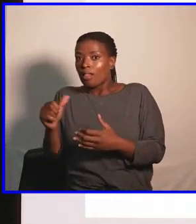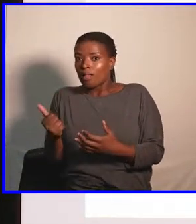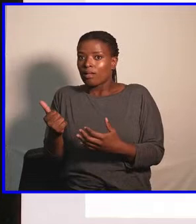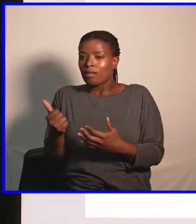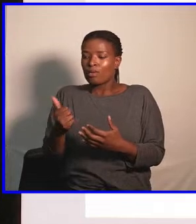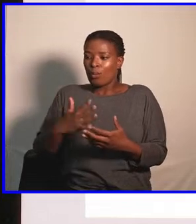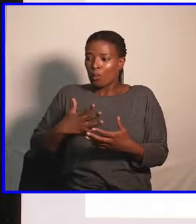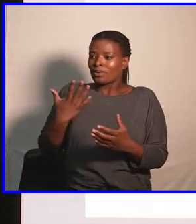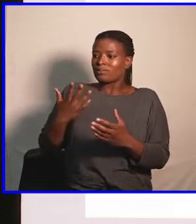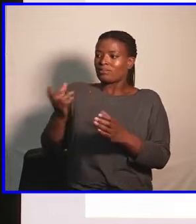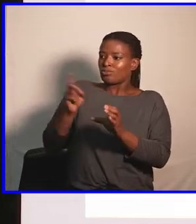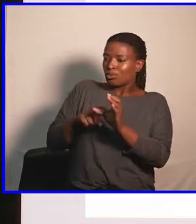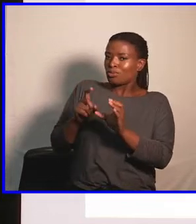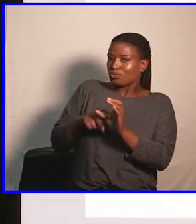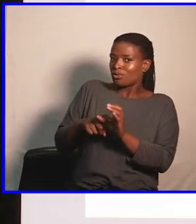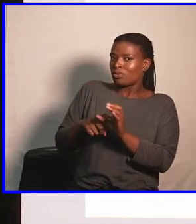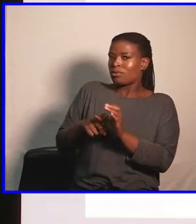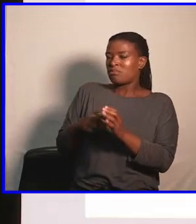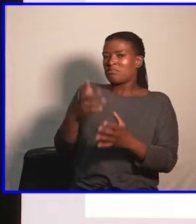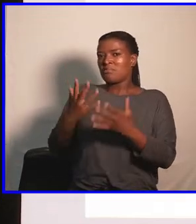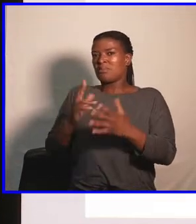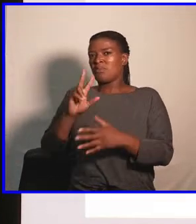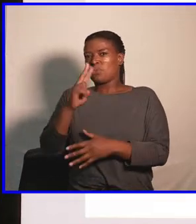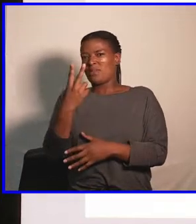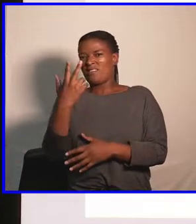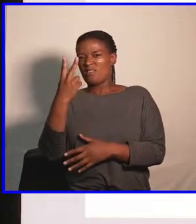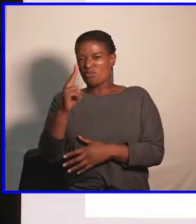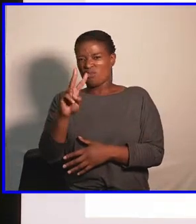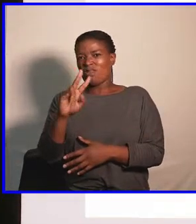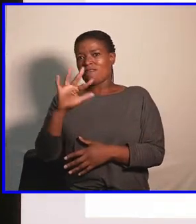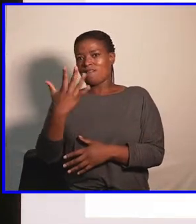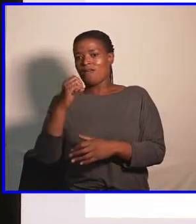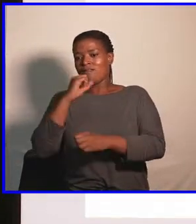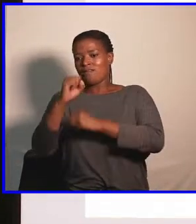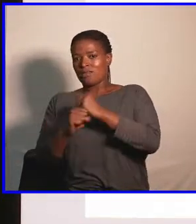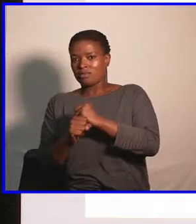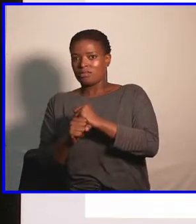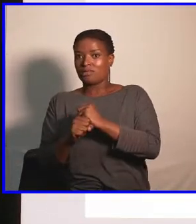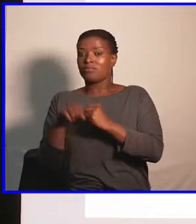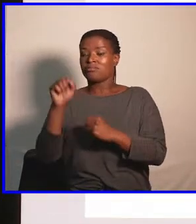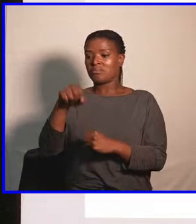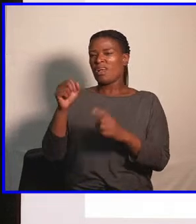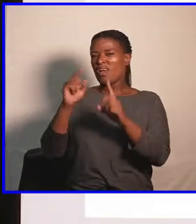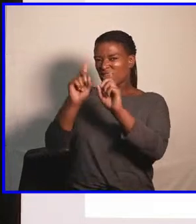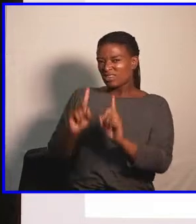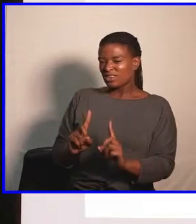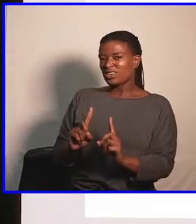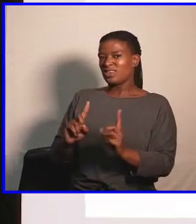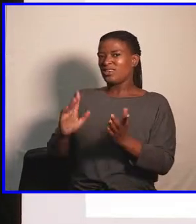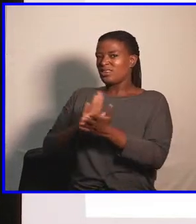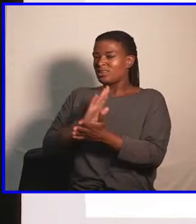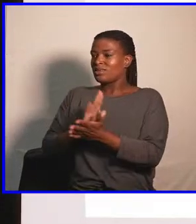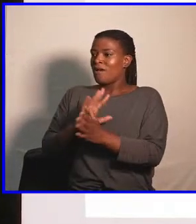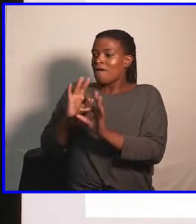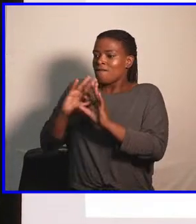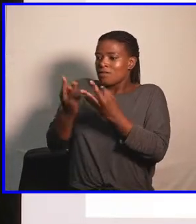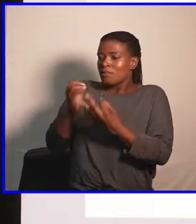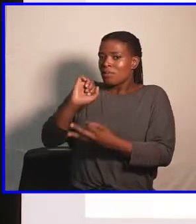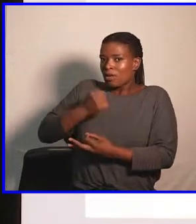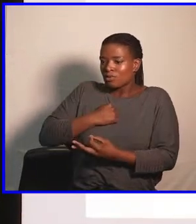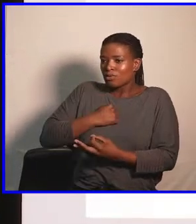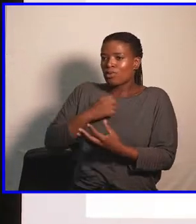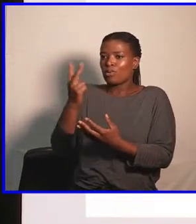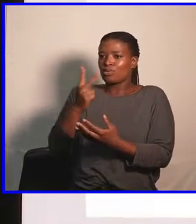would still join us over the next 25 years. And of course, a special acknowledgement to our families and